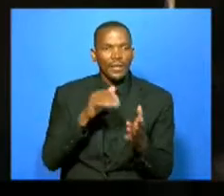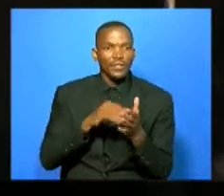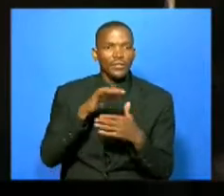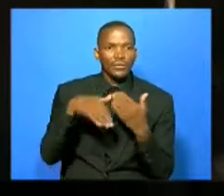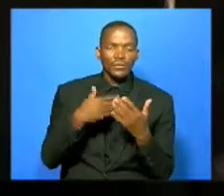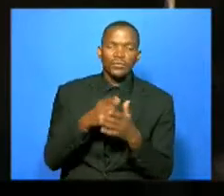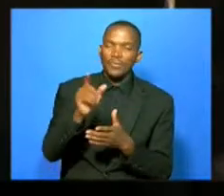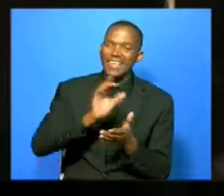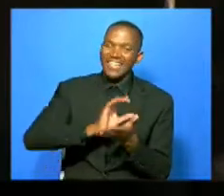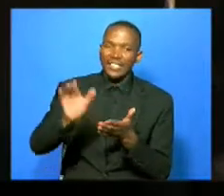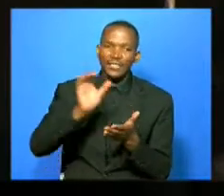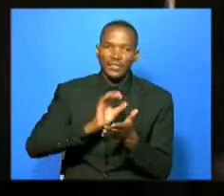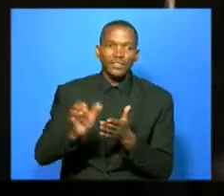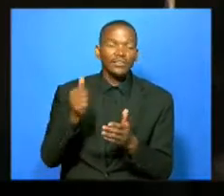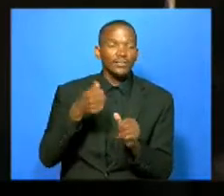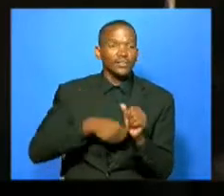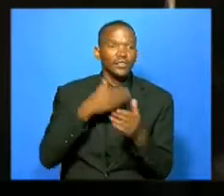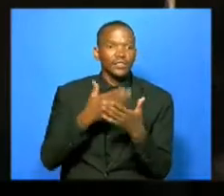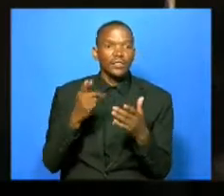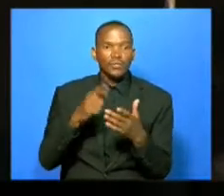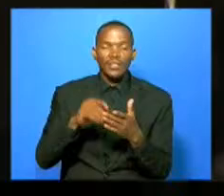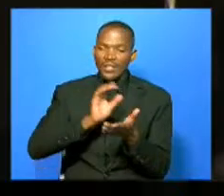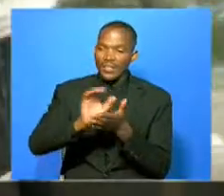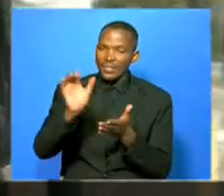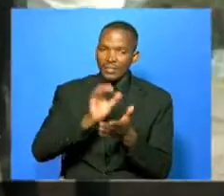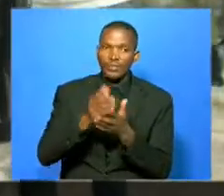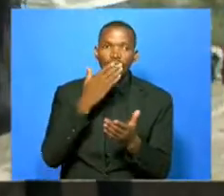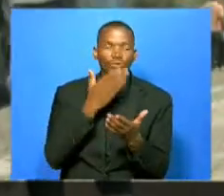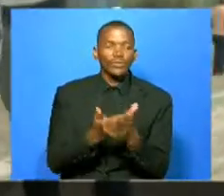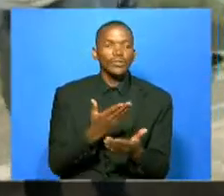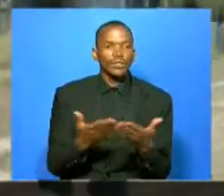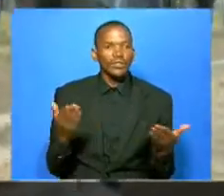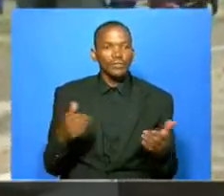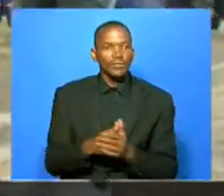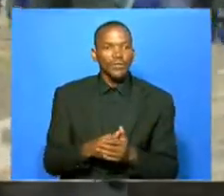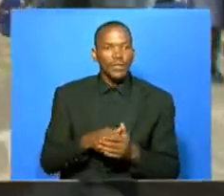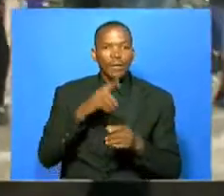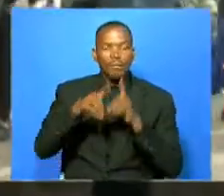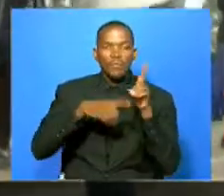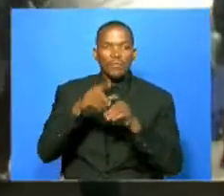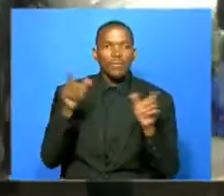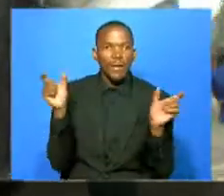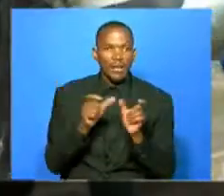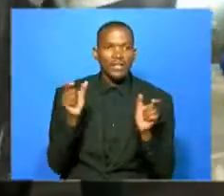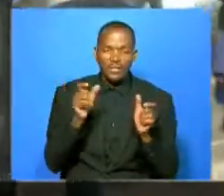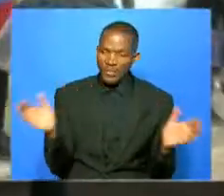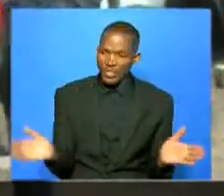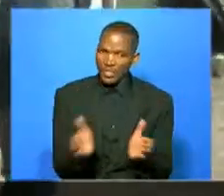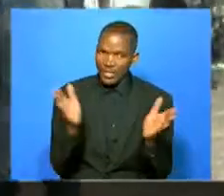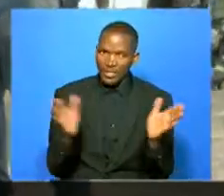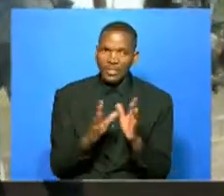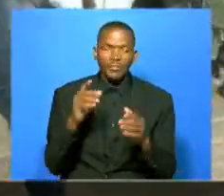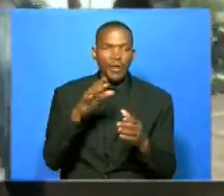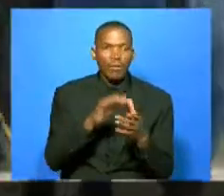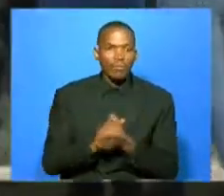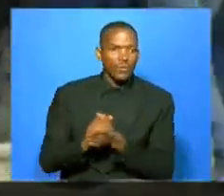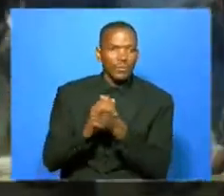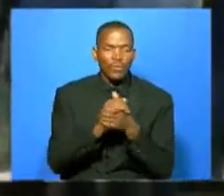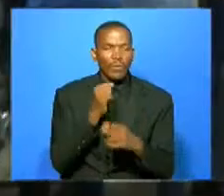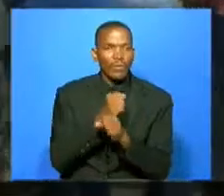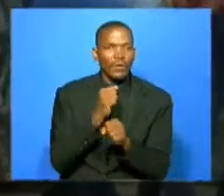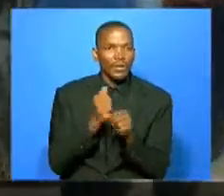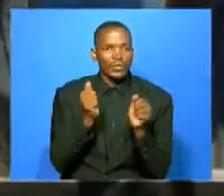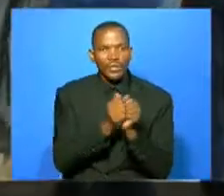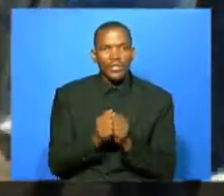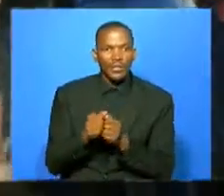sengwe se nne phepa bophepa bosiame banni ba gantsi ba rotloetse go tshwaragana banna seopo sengwe mme ba bereka ka natla